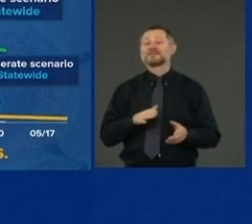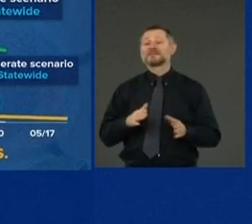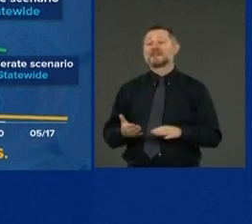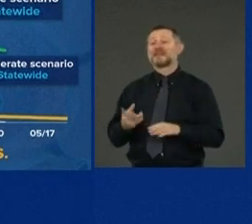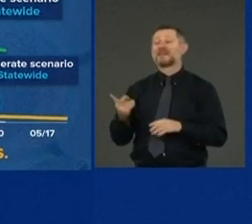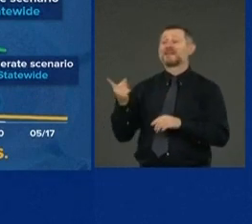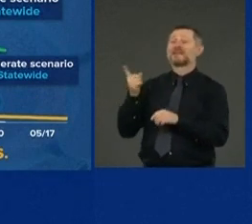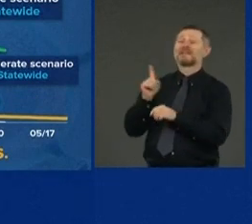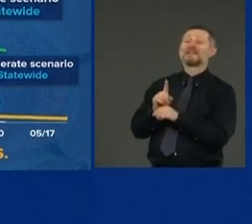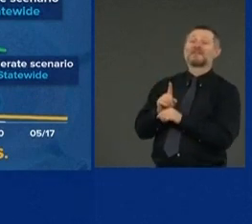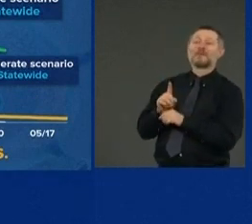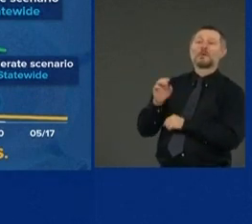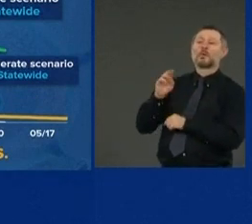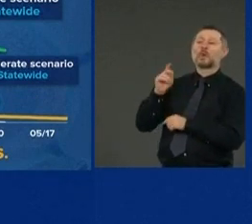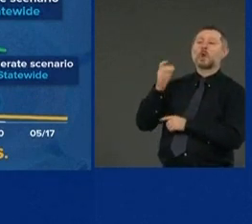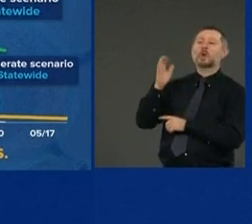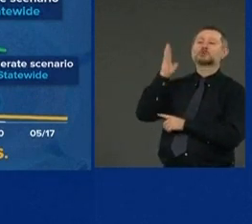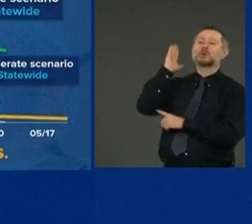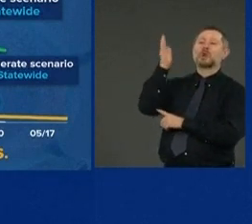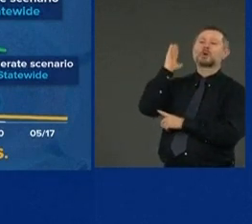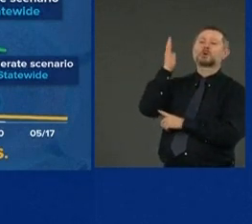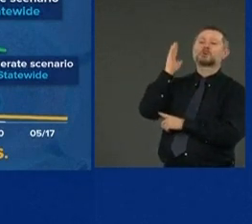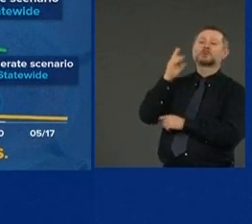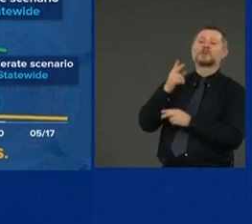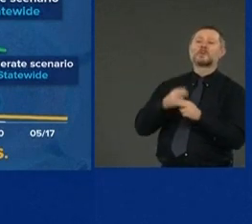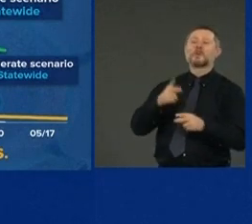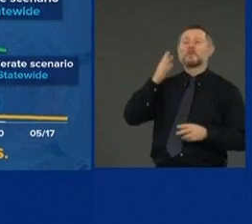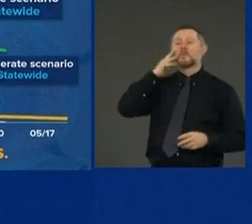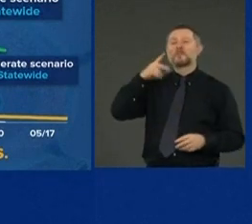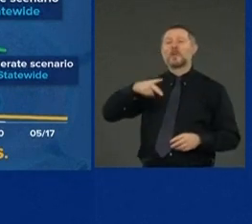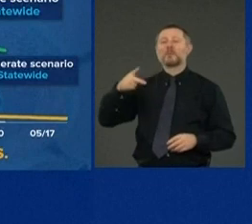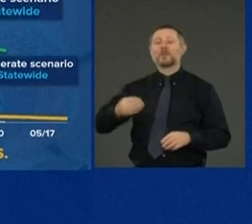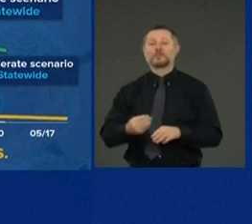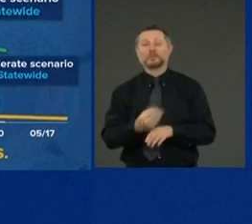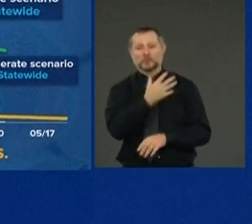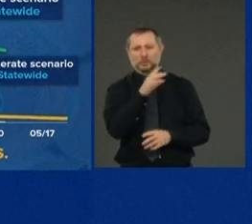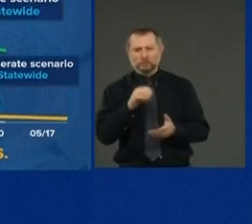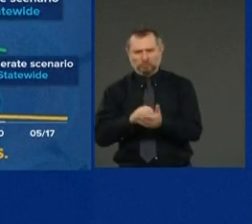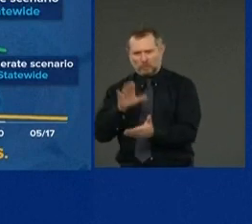PowerPoint eulogy. Make a note. You're going to be there.